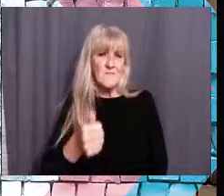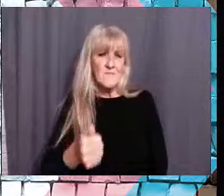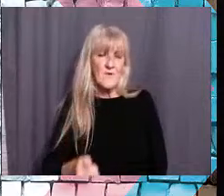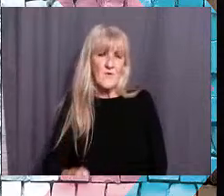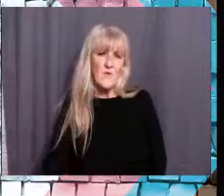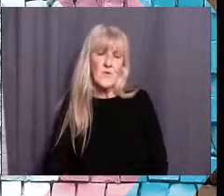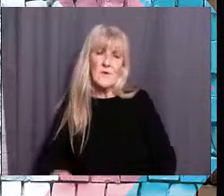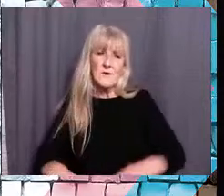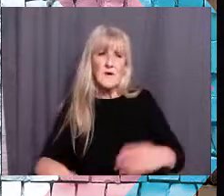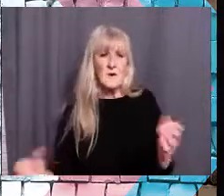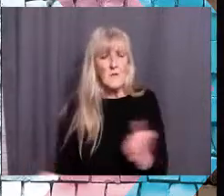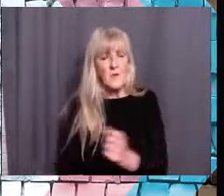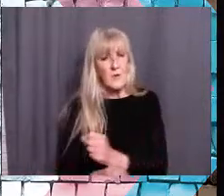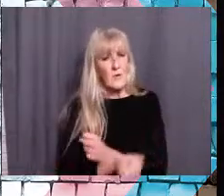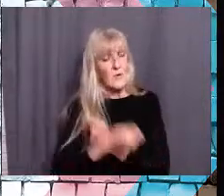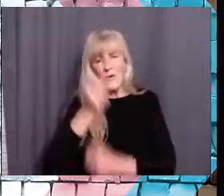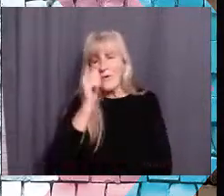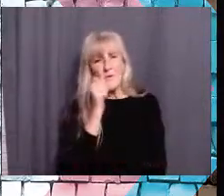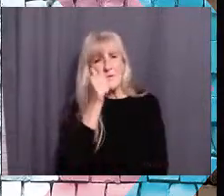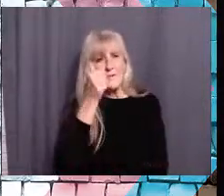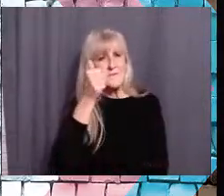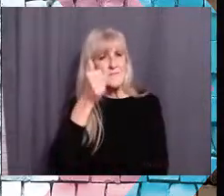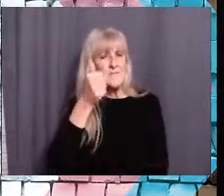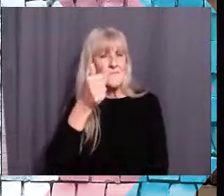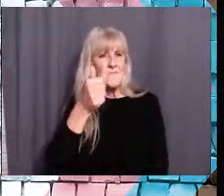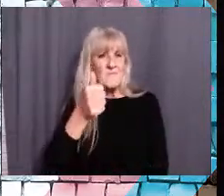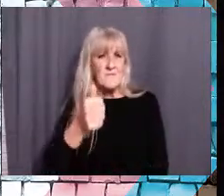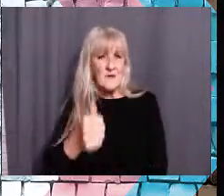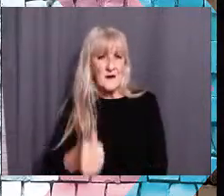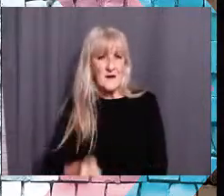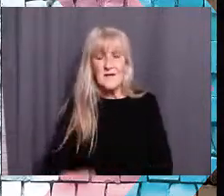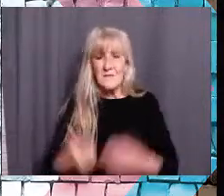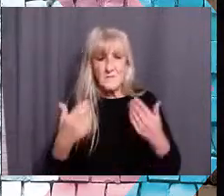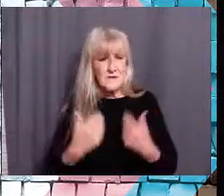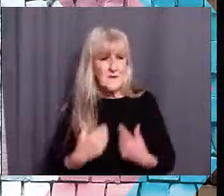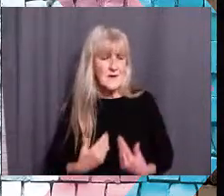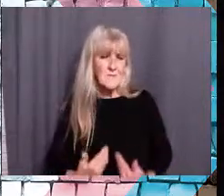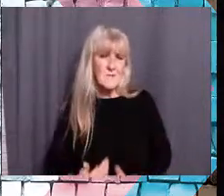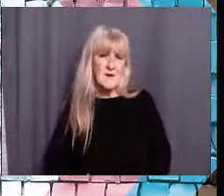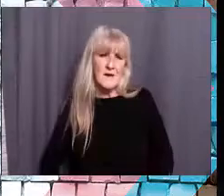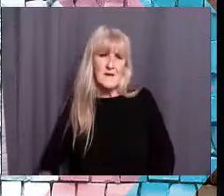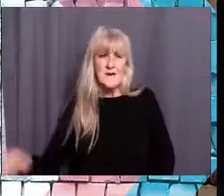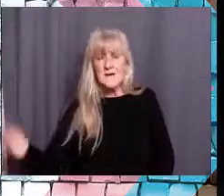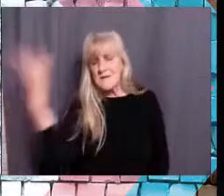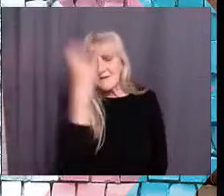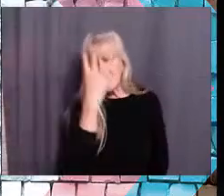love to the full motto, even when I never sleep.